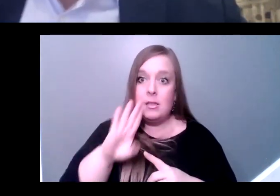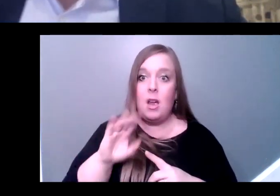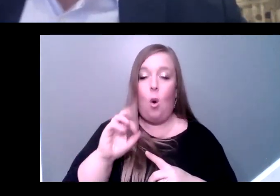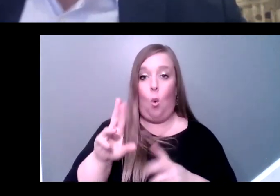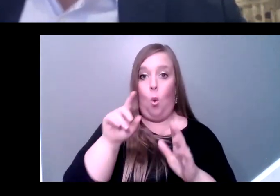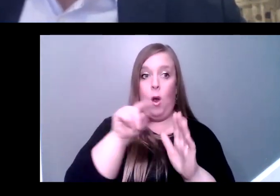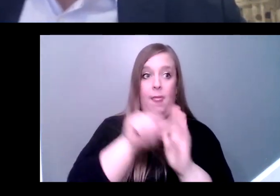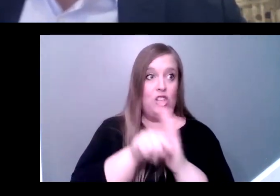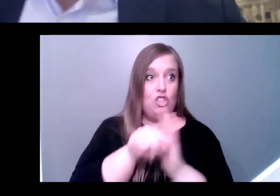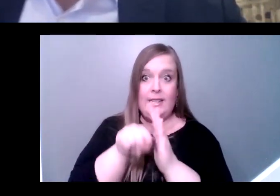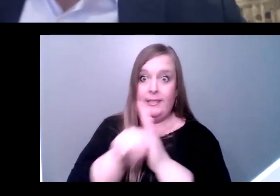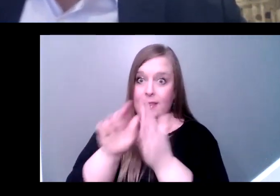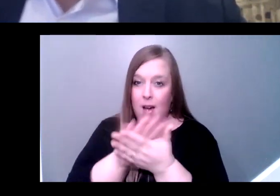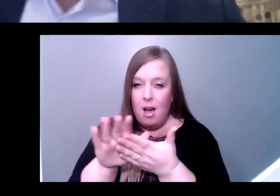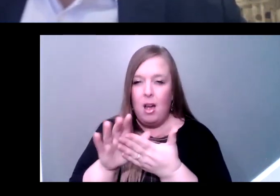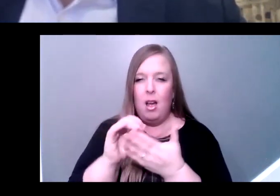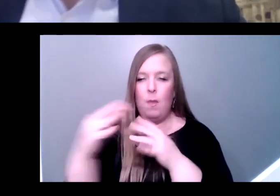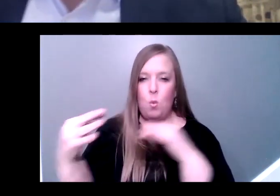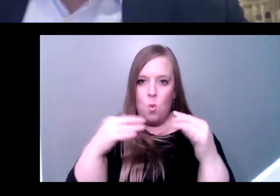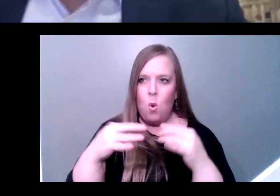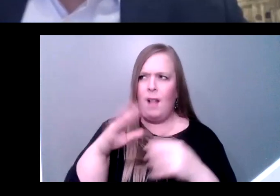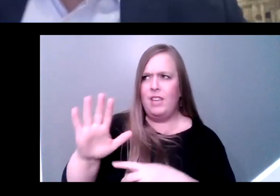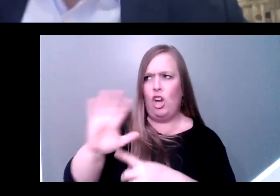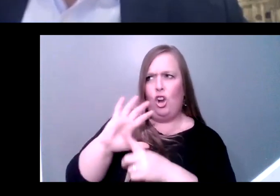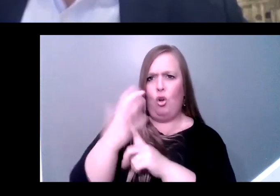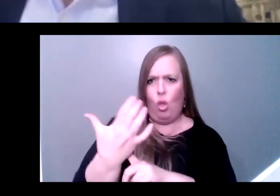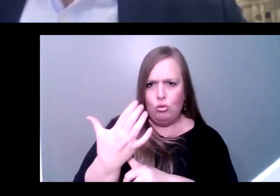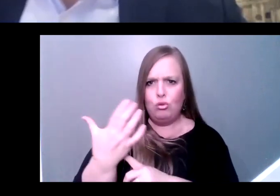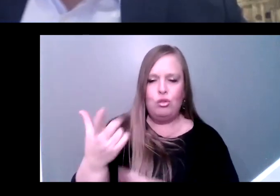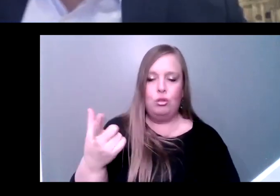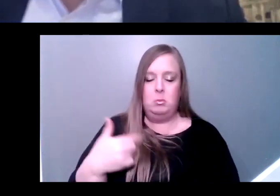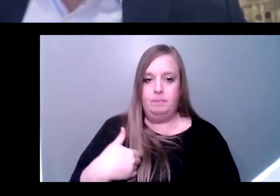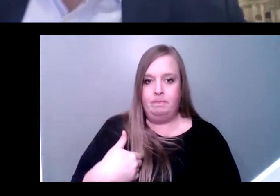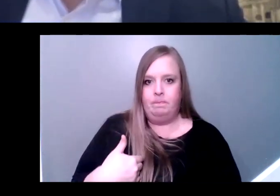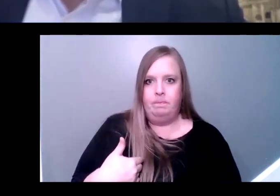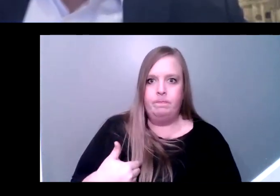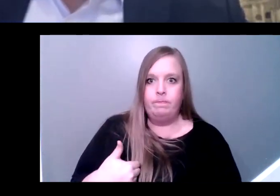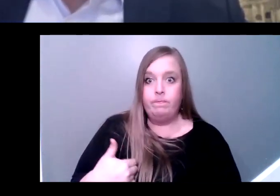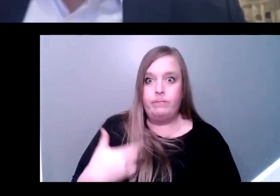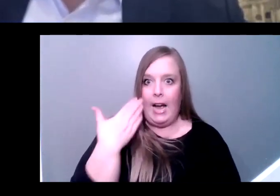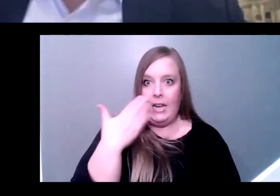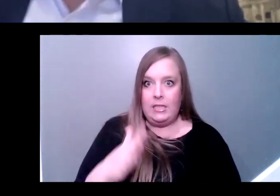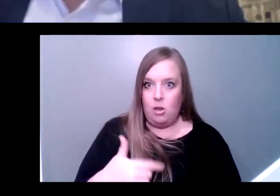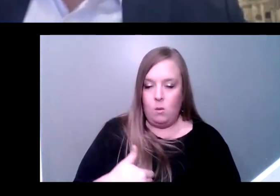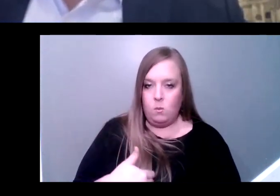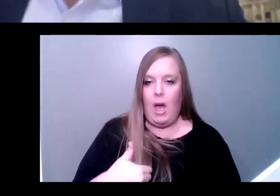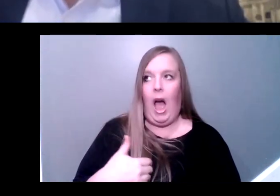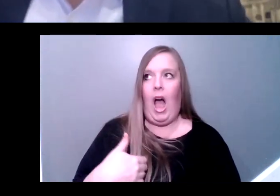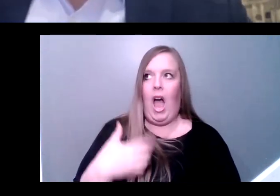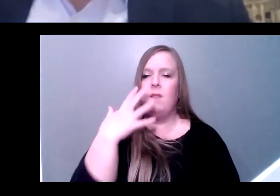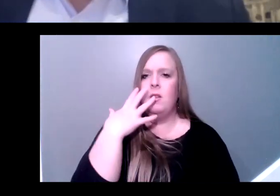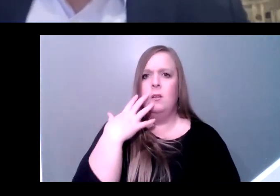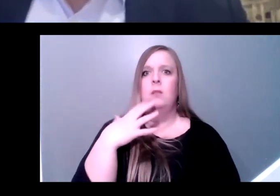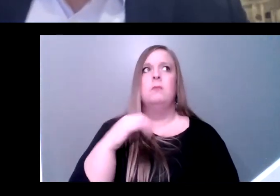writing a novel would give me more freedom, actually it didn't. But I think because of Satko, it